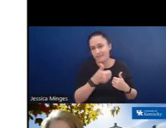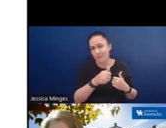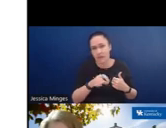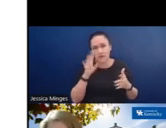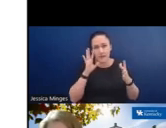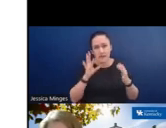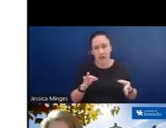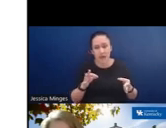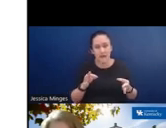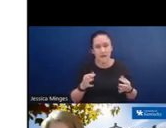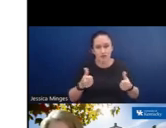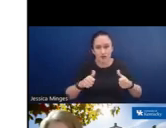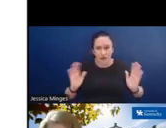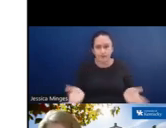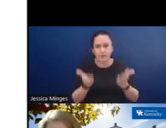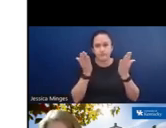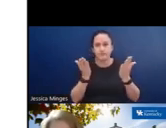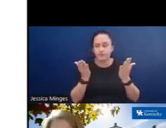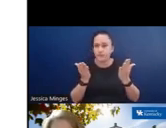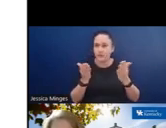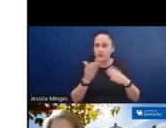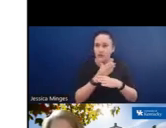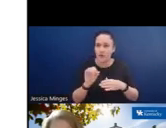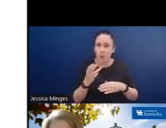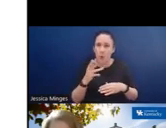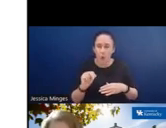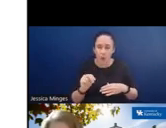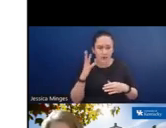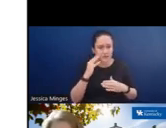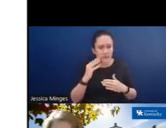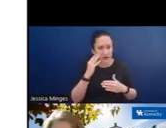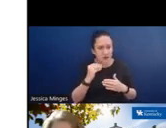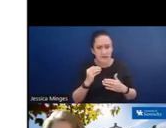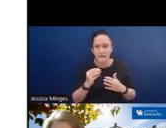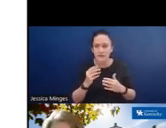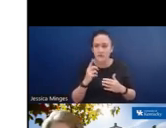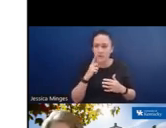they try to uplift by sharing their own experiences of having